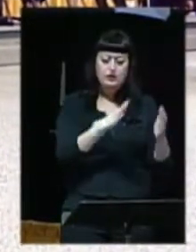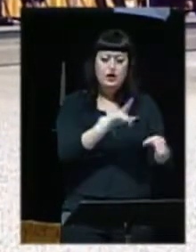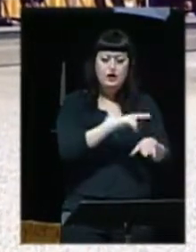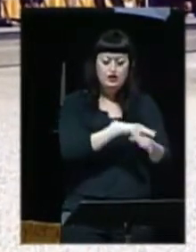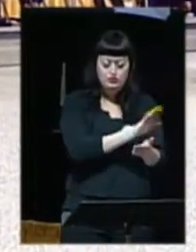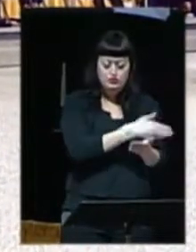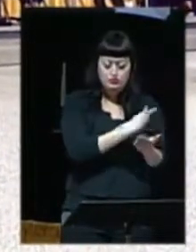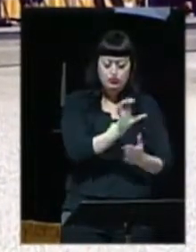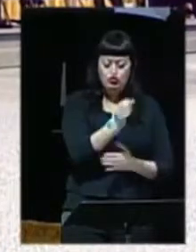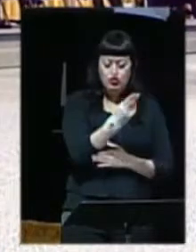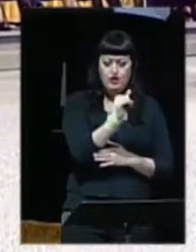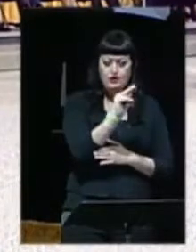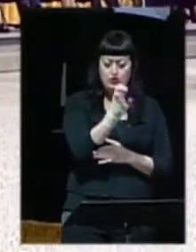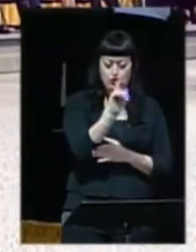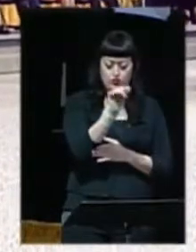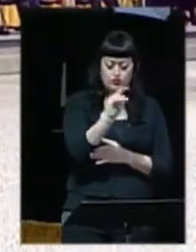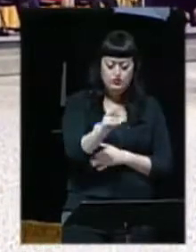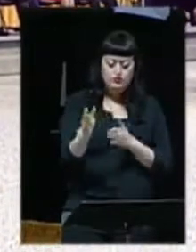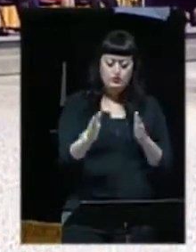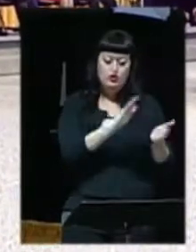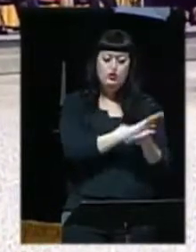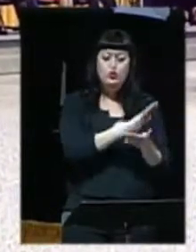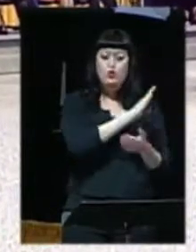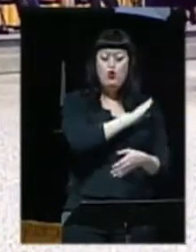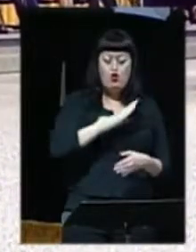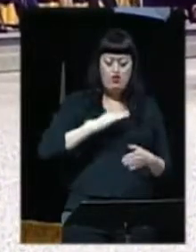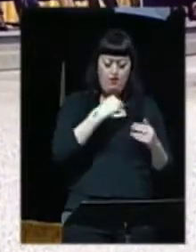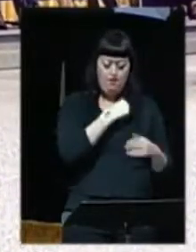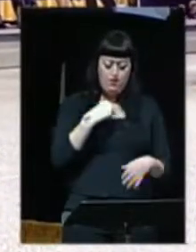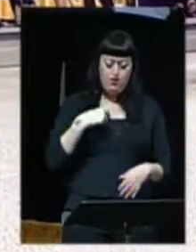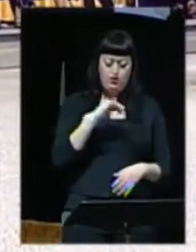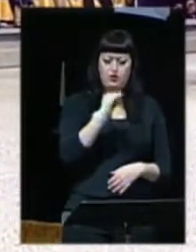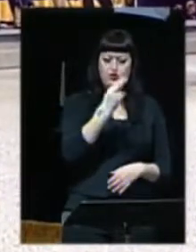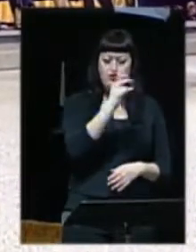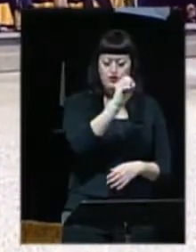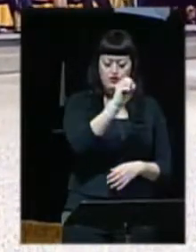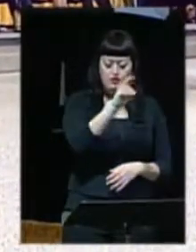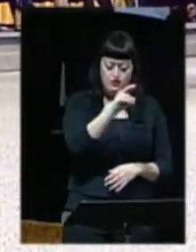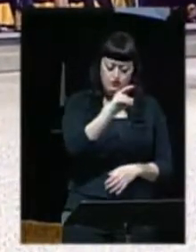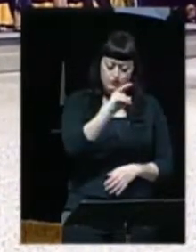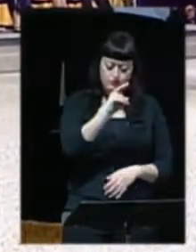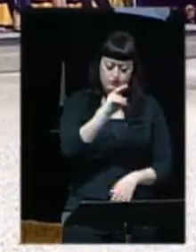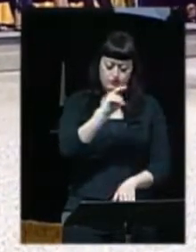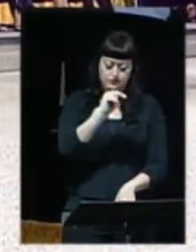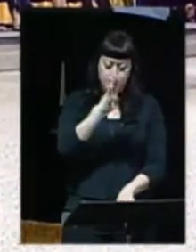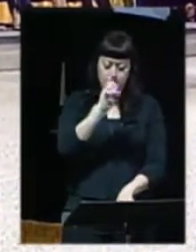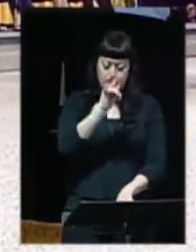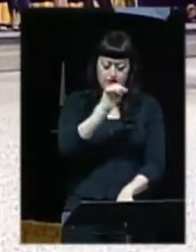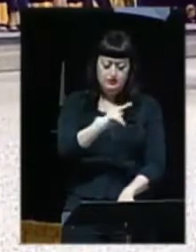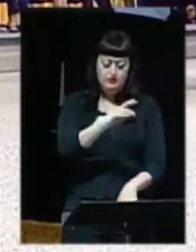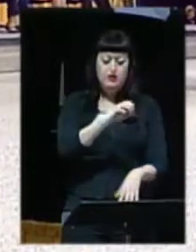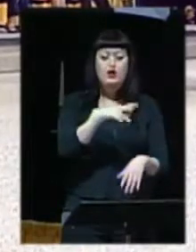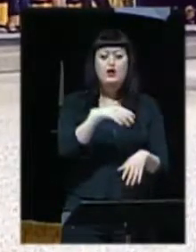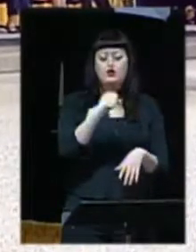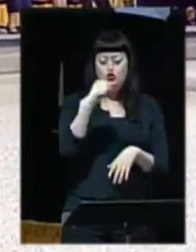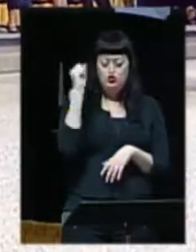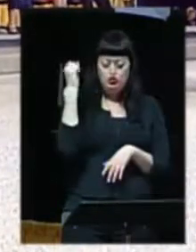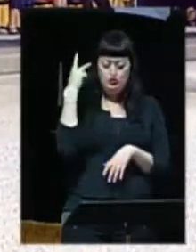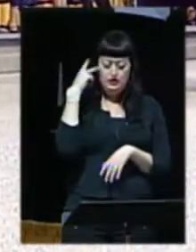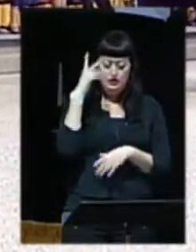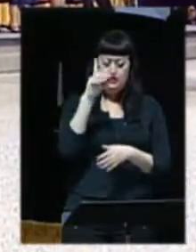Boyd, Superintendent Dr. Jeffrey Schatz, Principal Andy Dolan, Senior Speaker